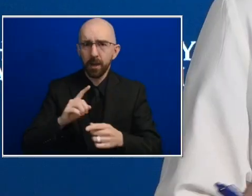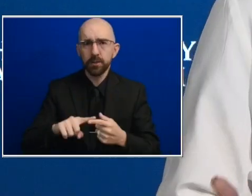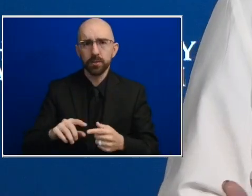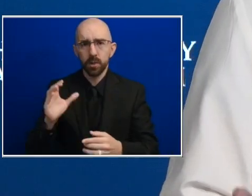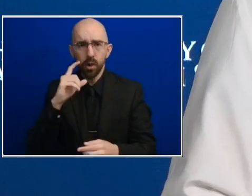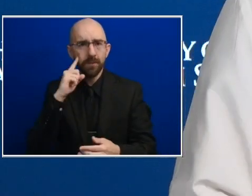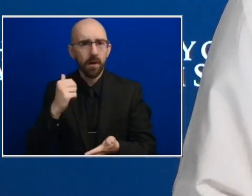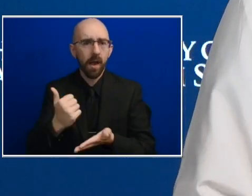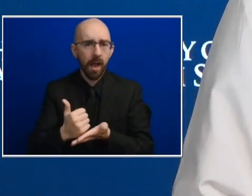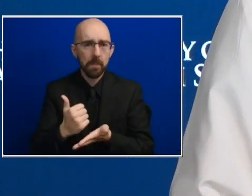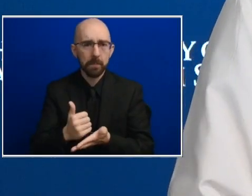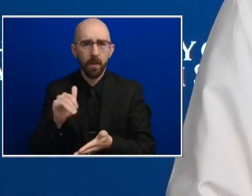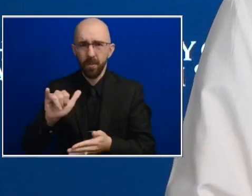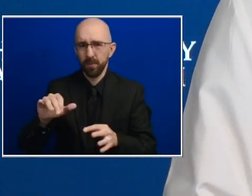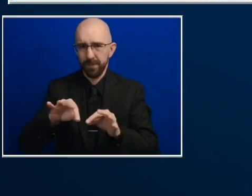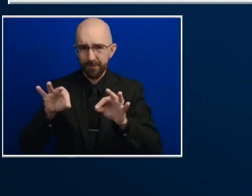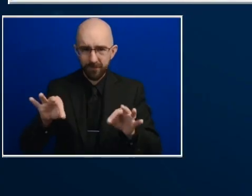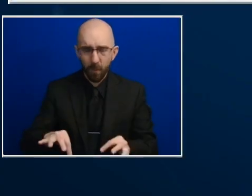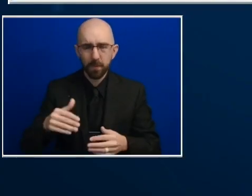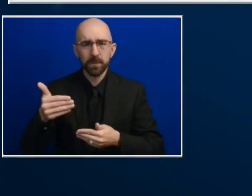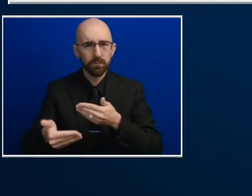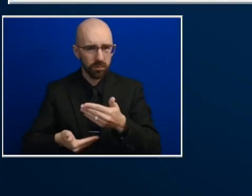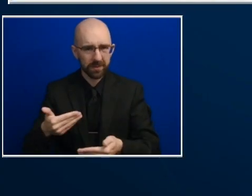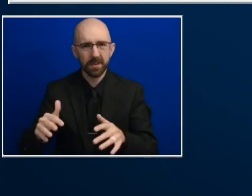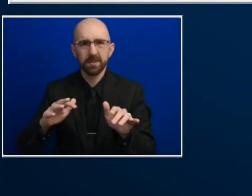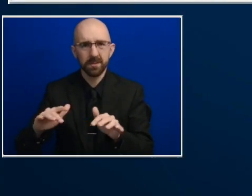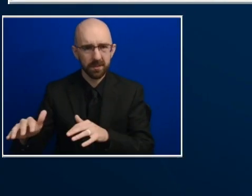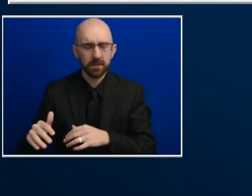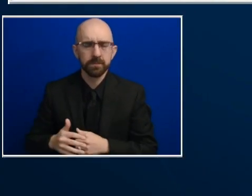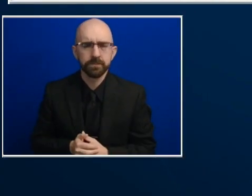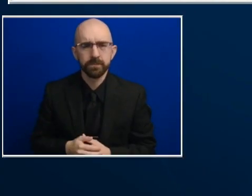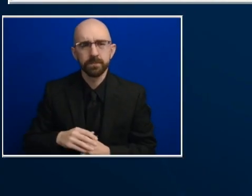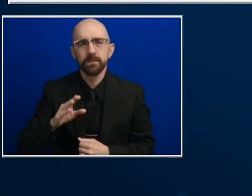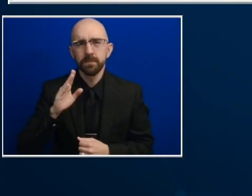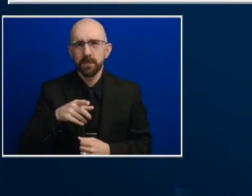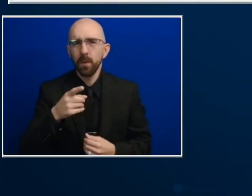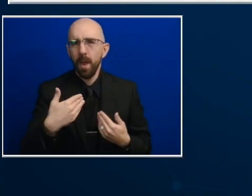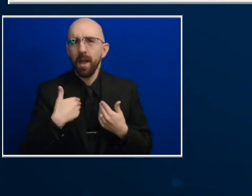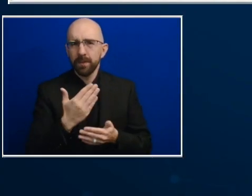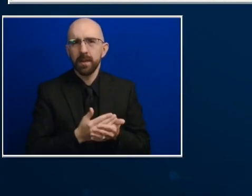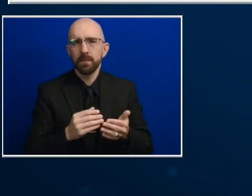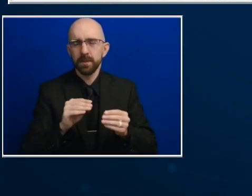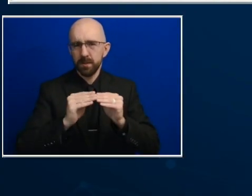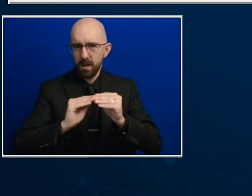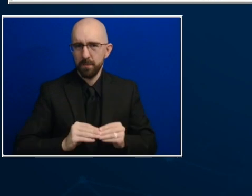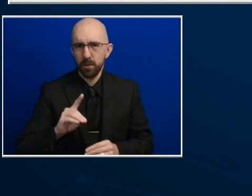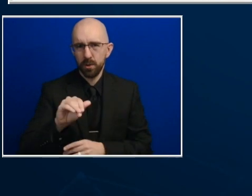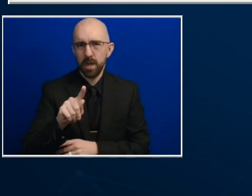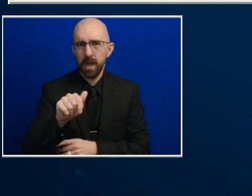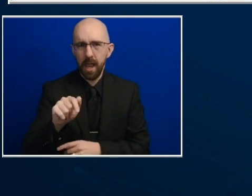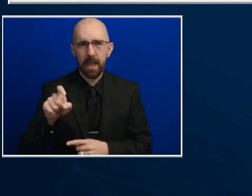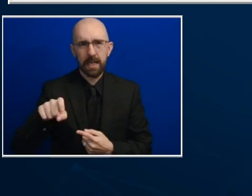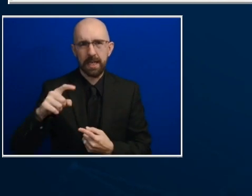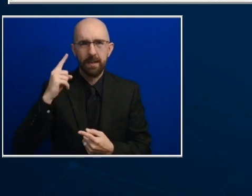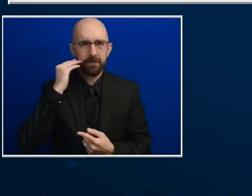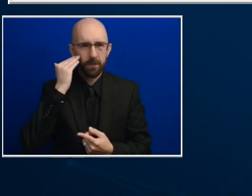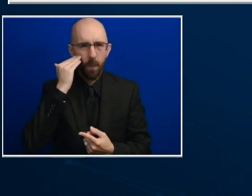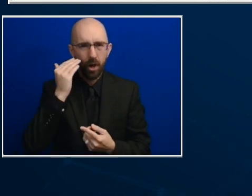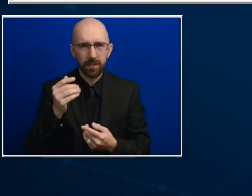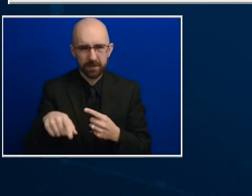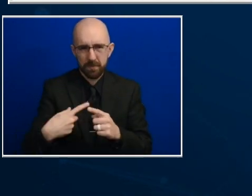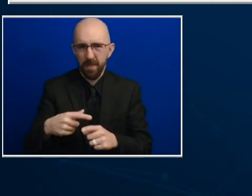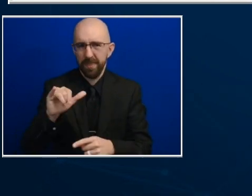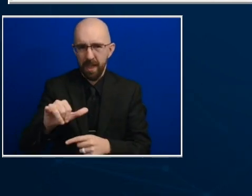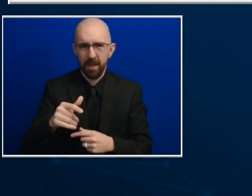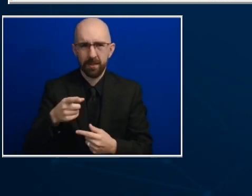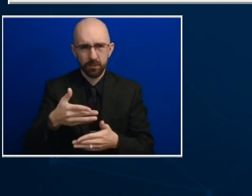those forms and through those processes. Mm-hmm. So I know you have some data on the need for more awareness here at the health system. Can you share that with us?